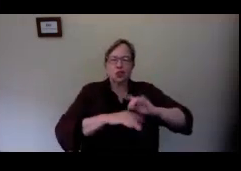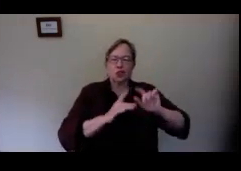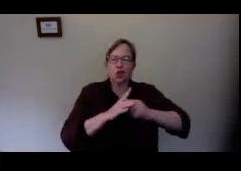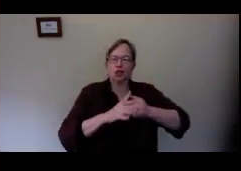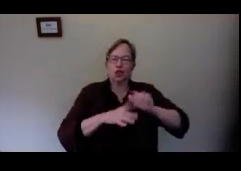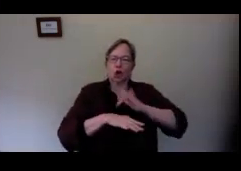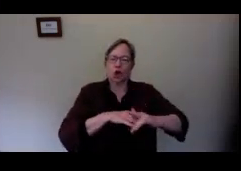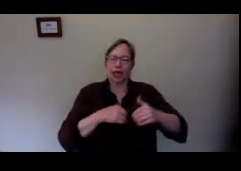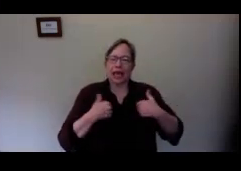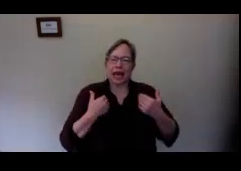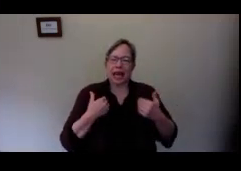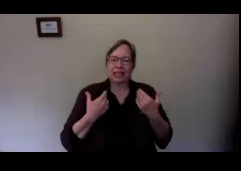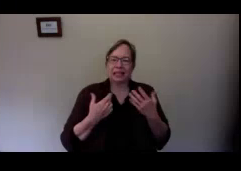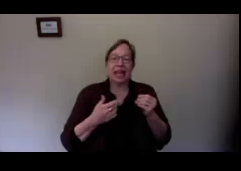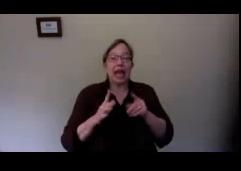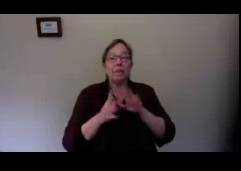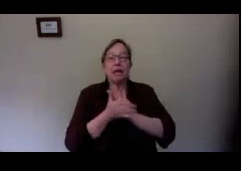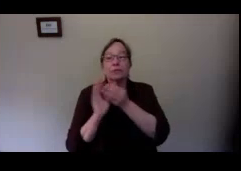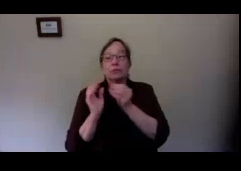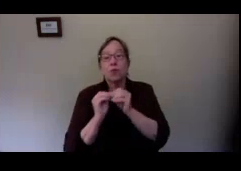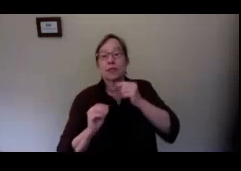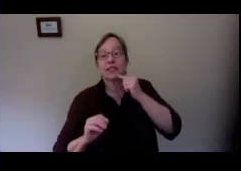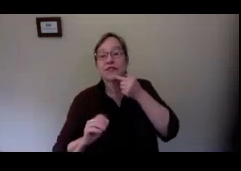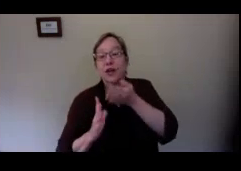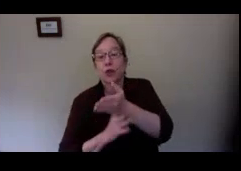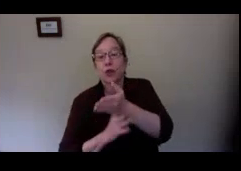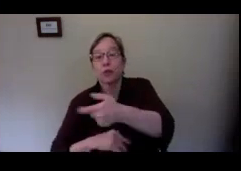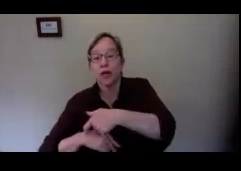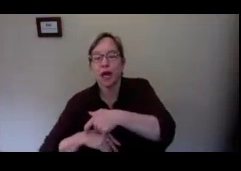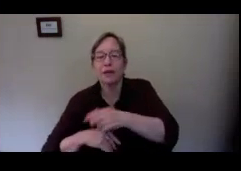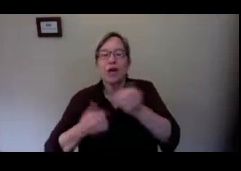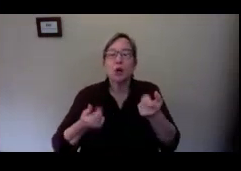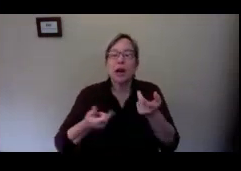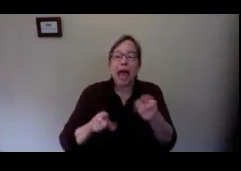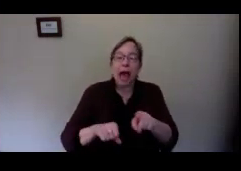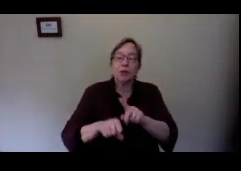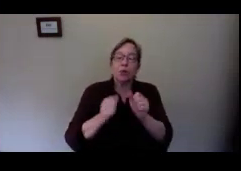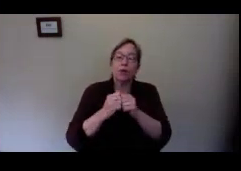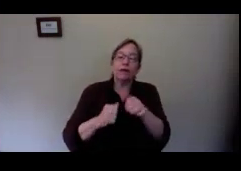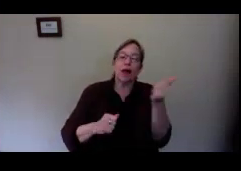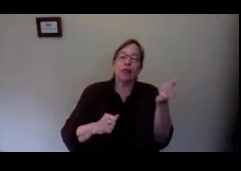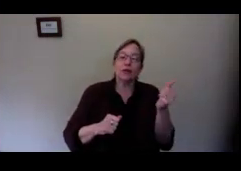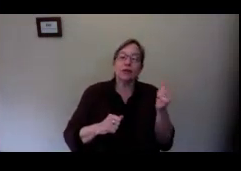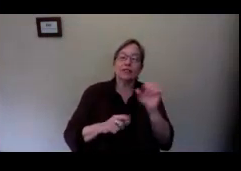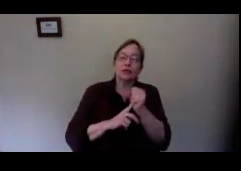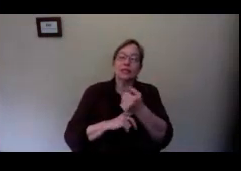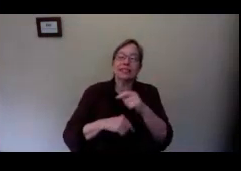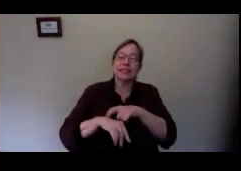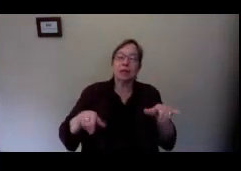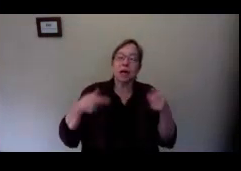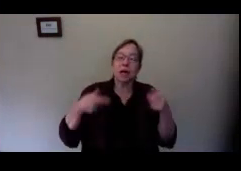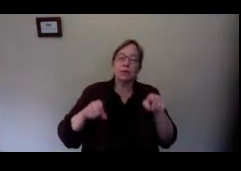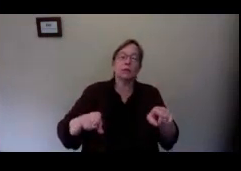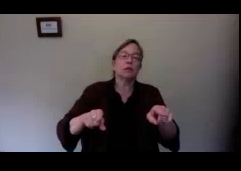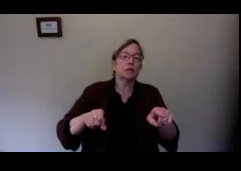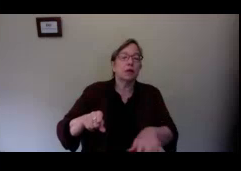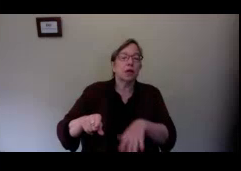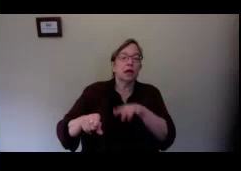over time. There can be co-occurring conditions such as depression, ADHD, and OCD, although they know now